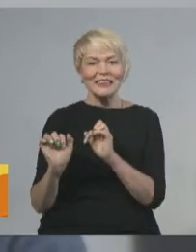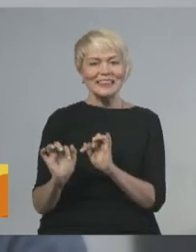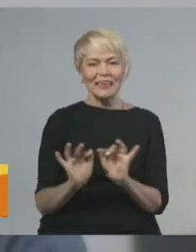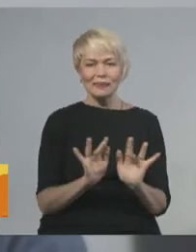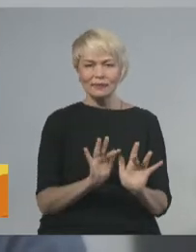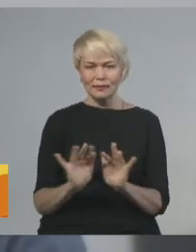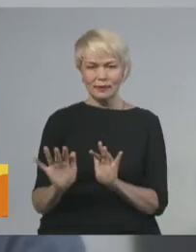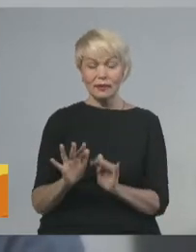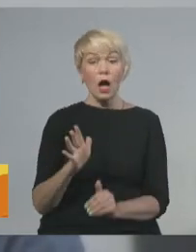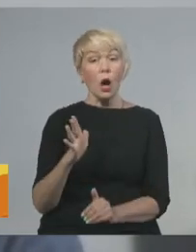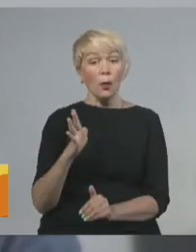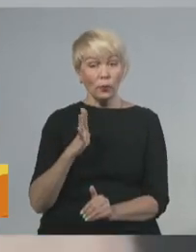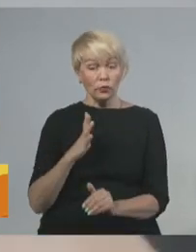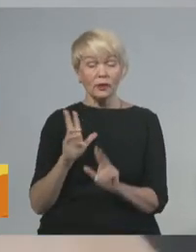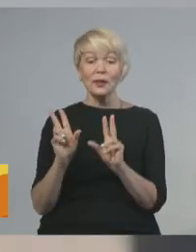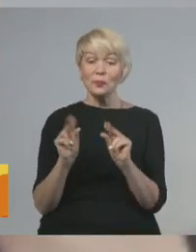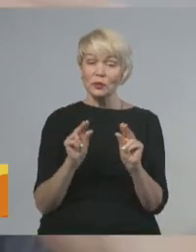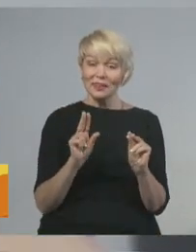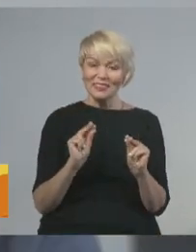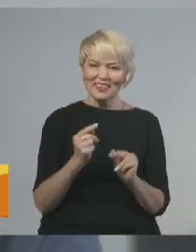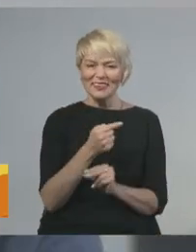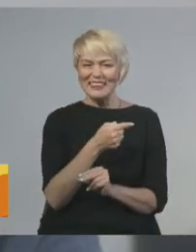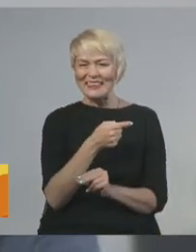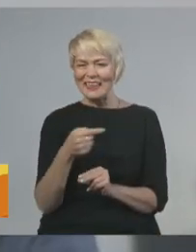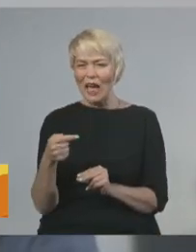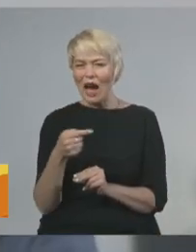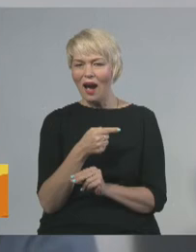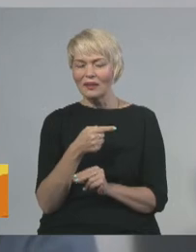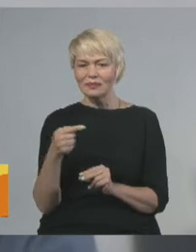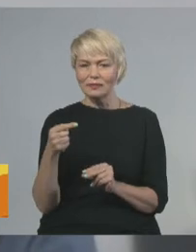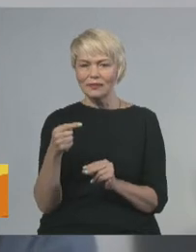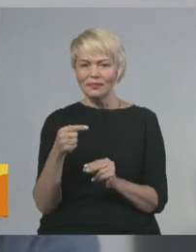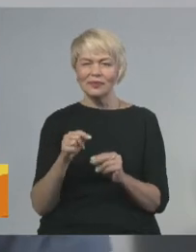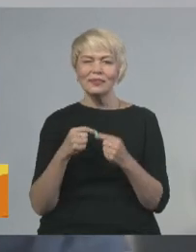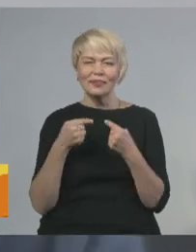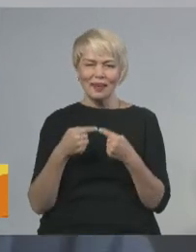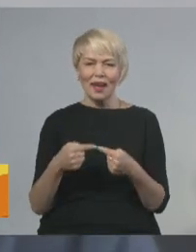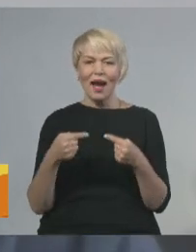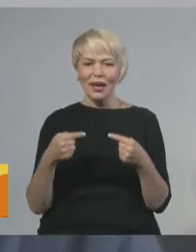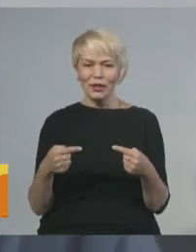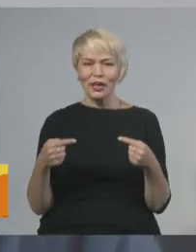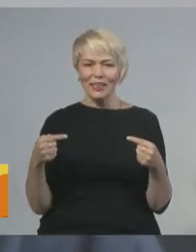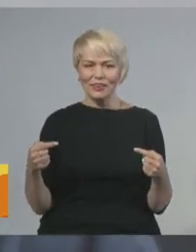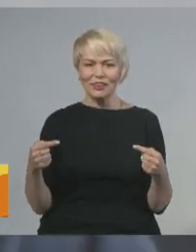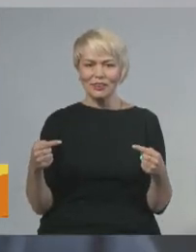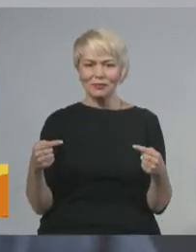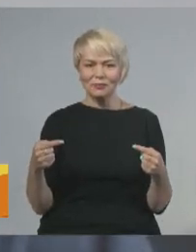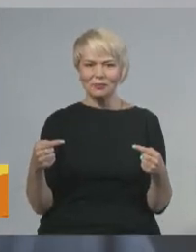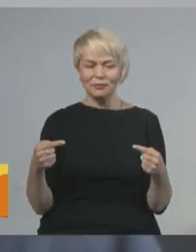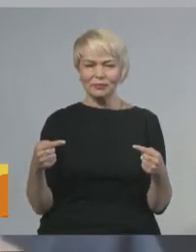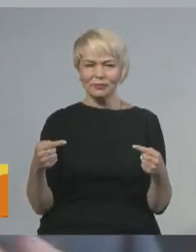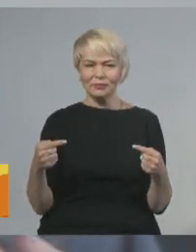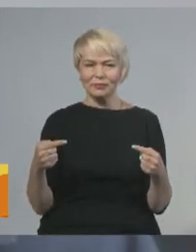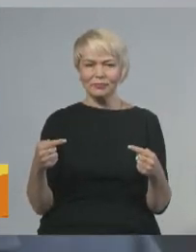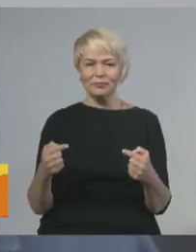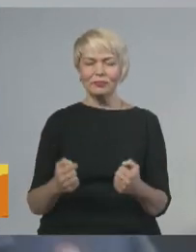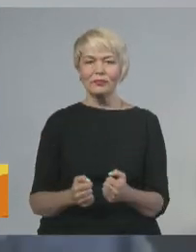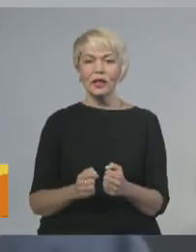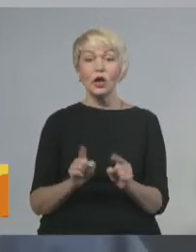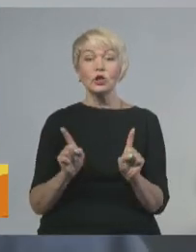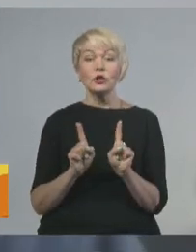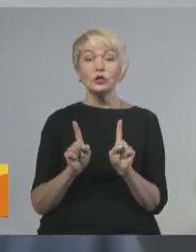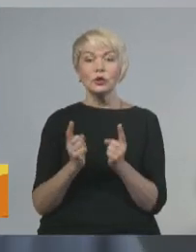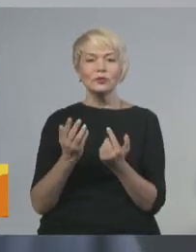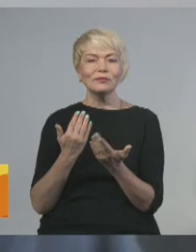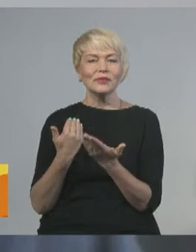economical part of the whole thing and both are obviously interconnected but when it comes to uh like office la or our